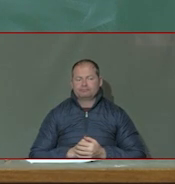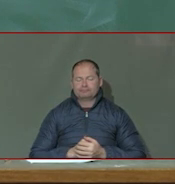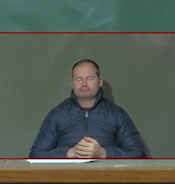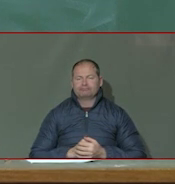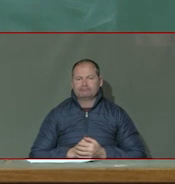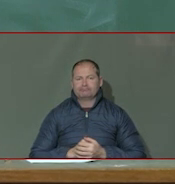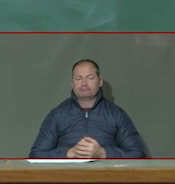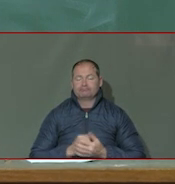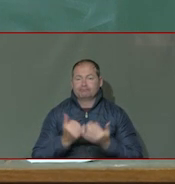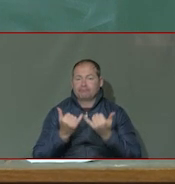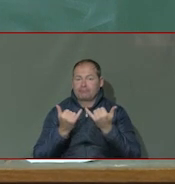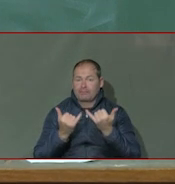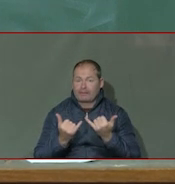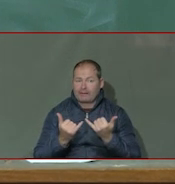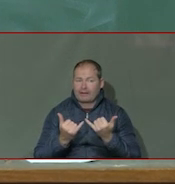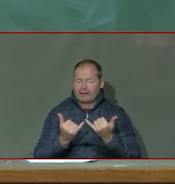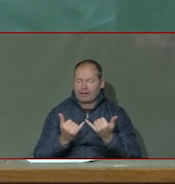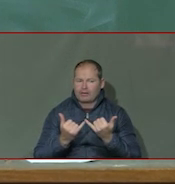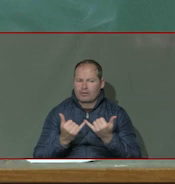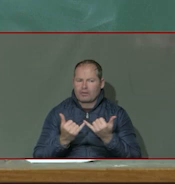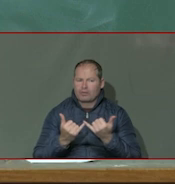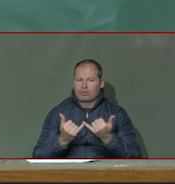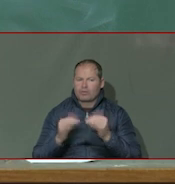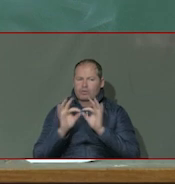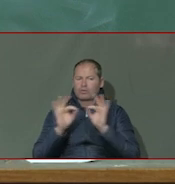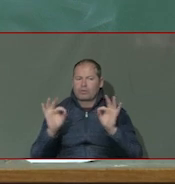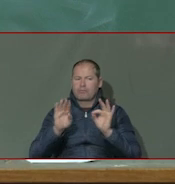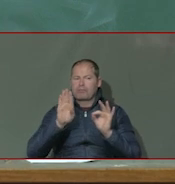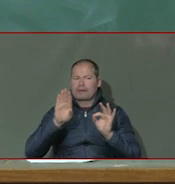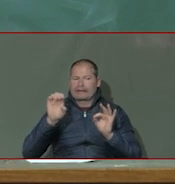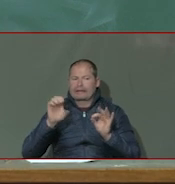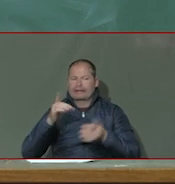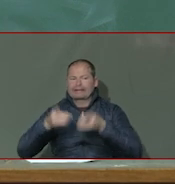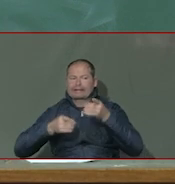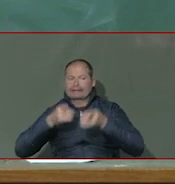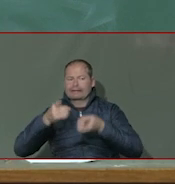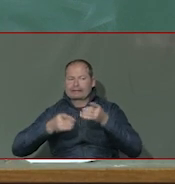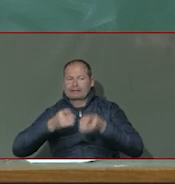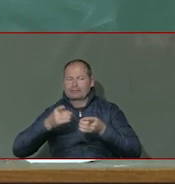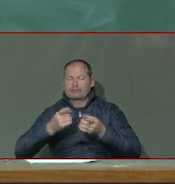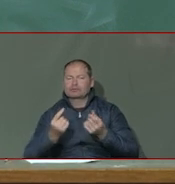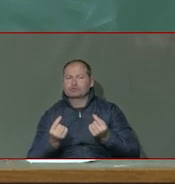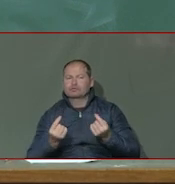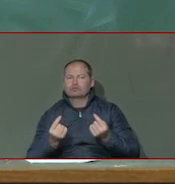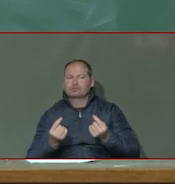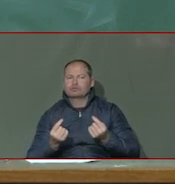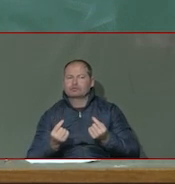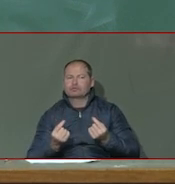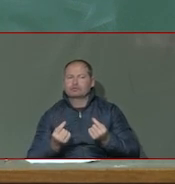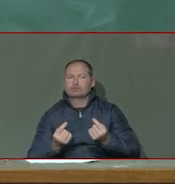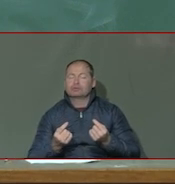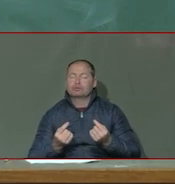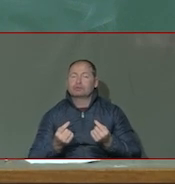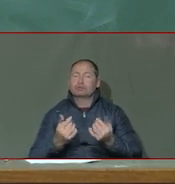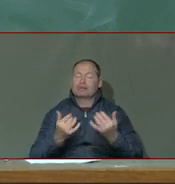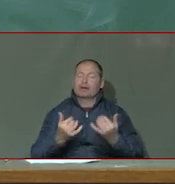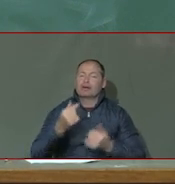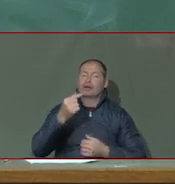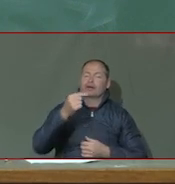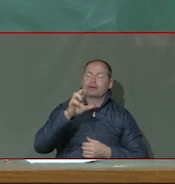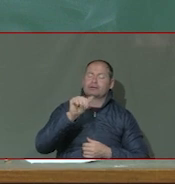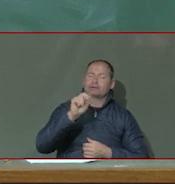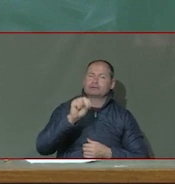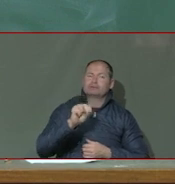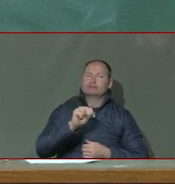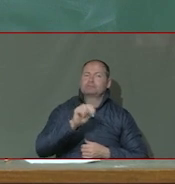Now, in order for me to determine the equation of BE, the gradient of BE I've already determined. It's